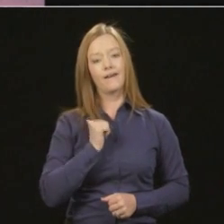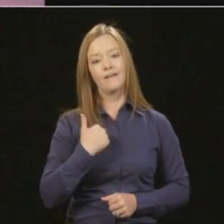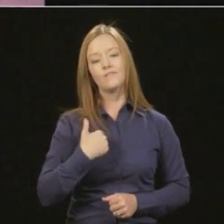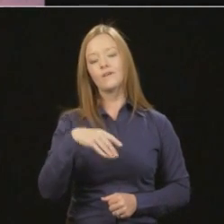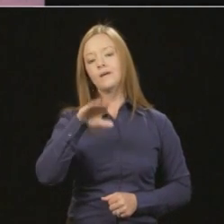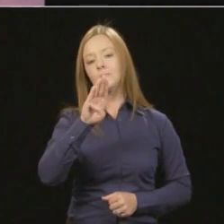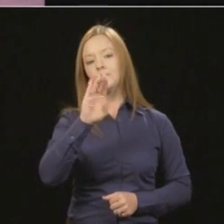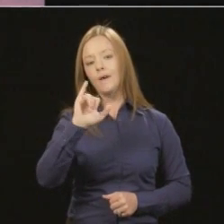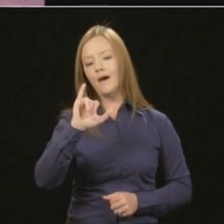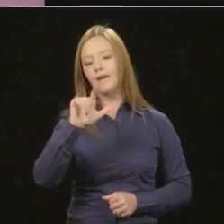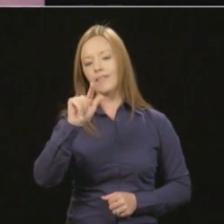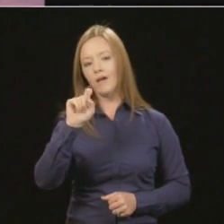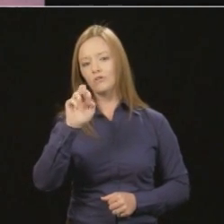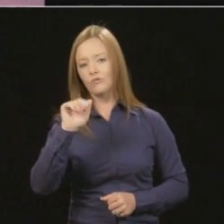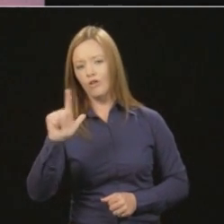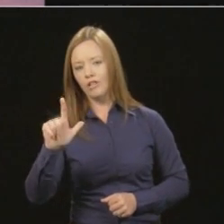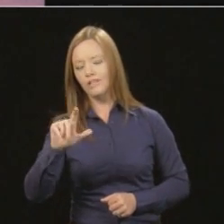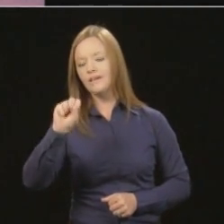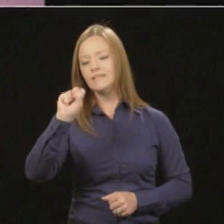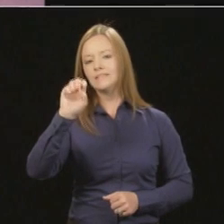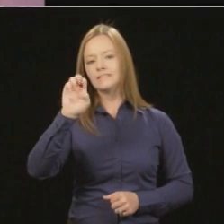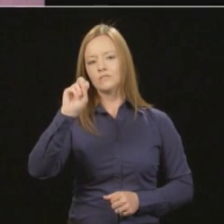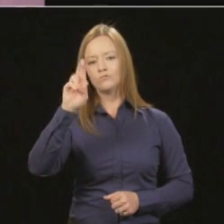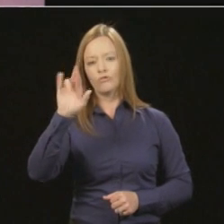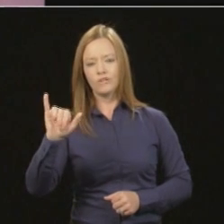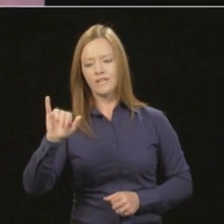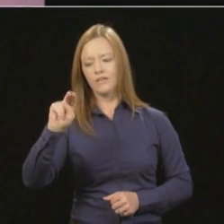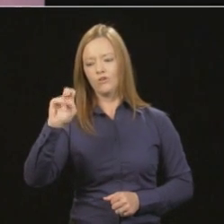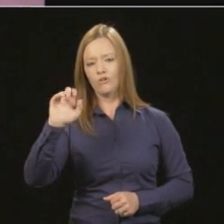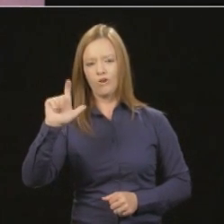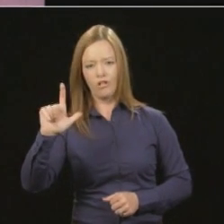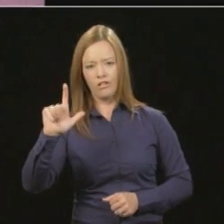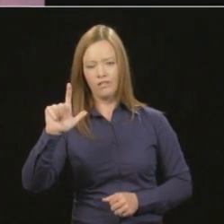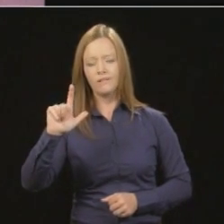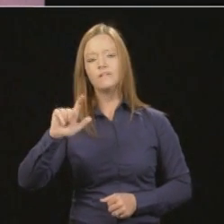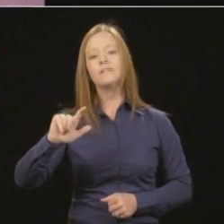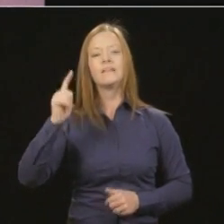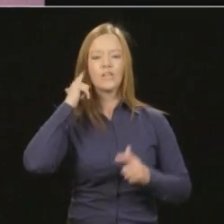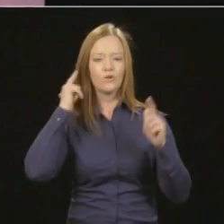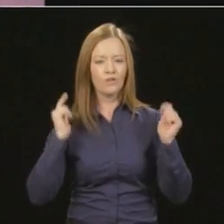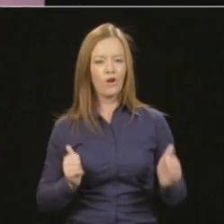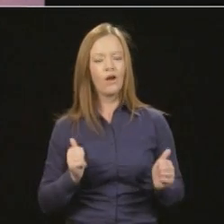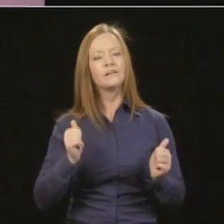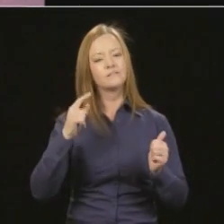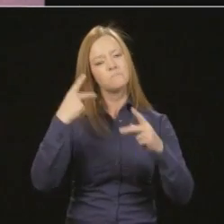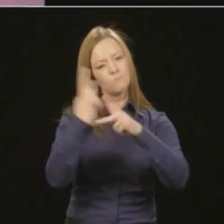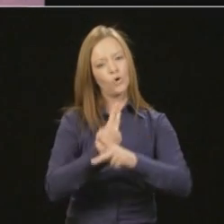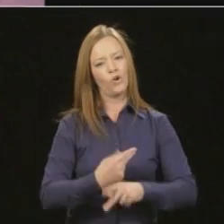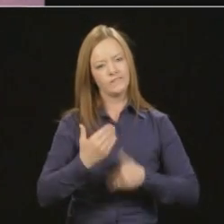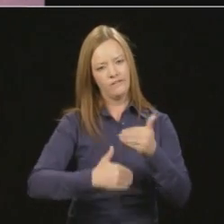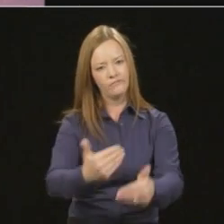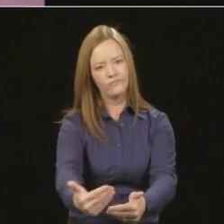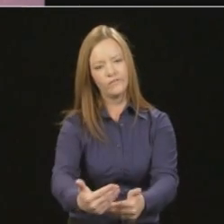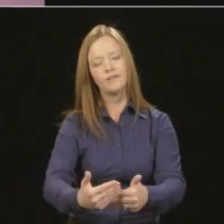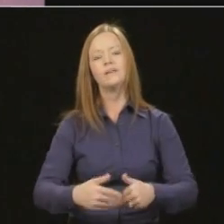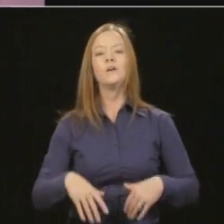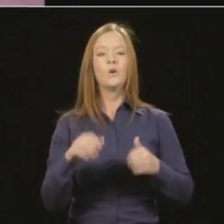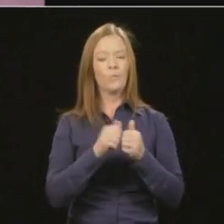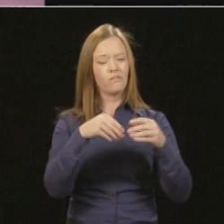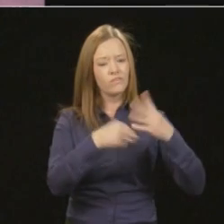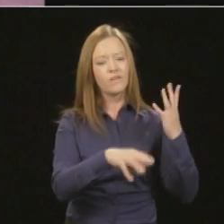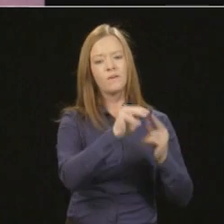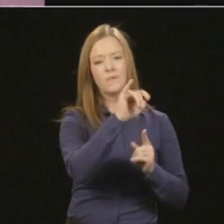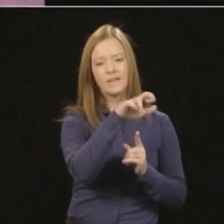bilateral sensorineural progressive hearing loss with tinnitus, atypical Meniere's, and SCDS. In other